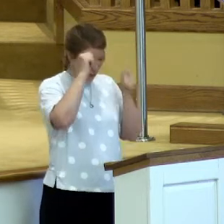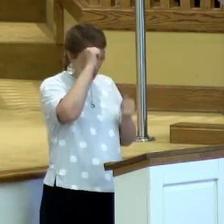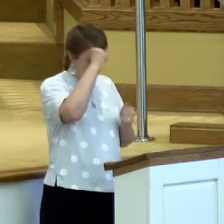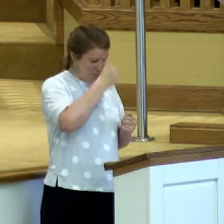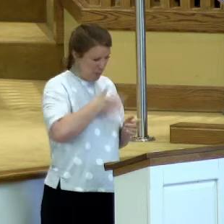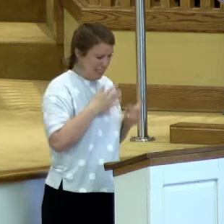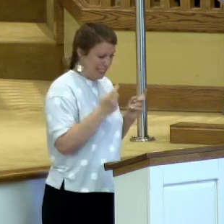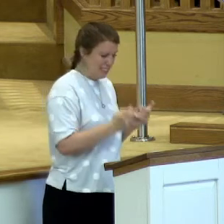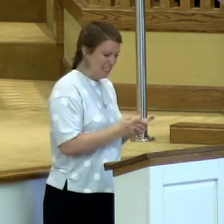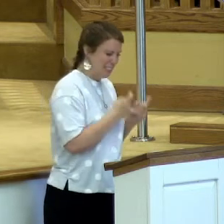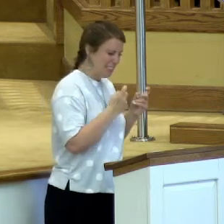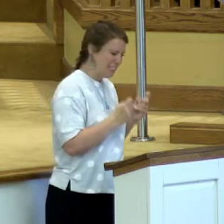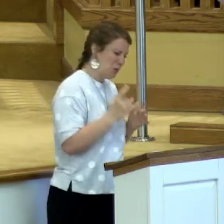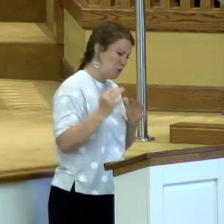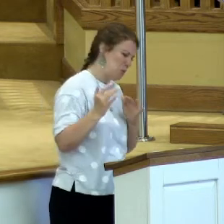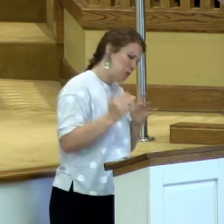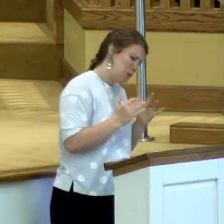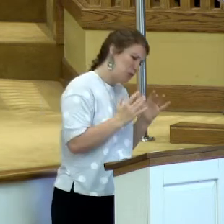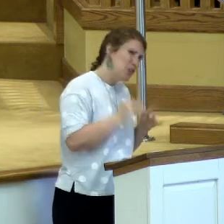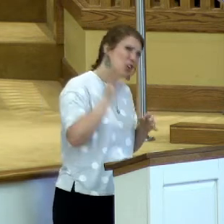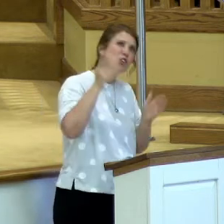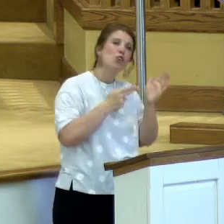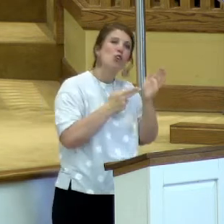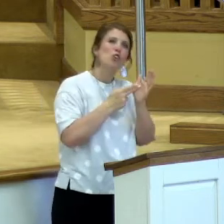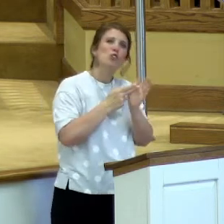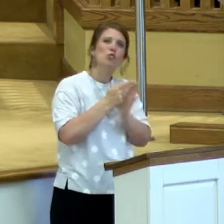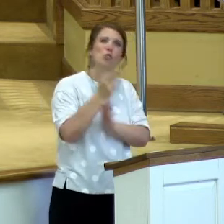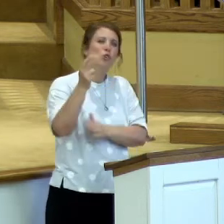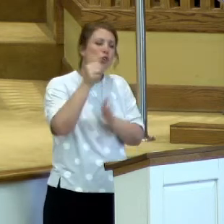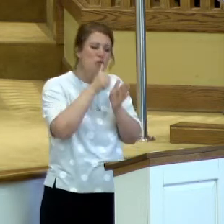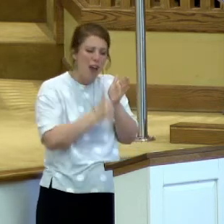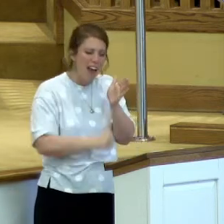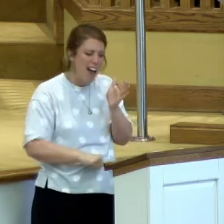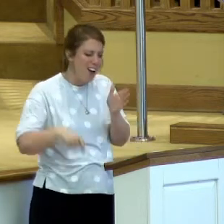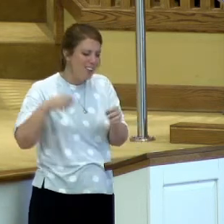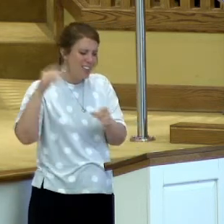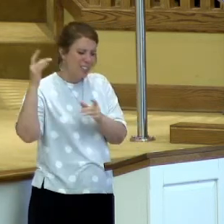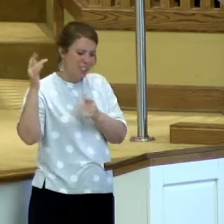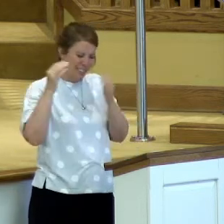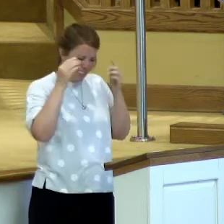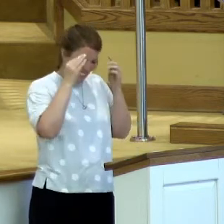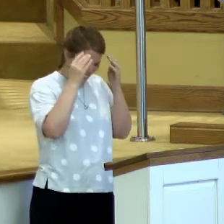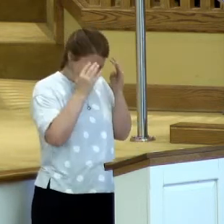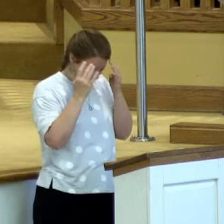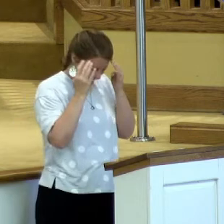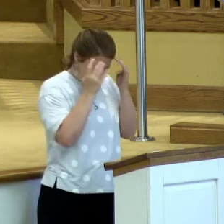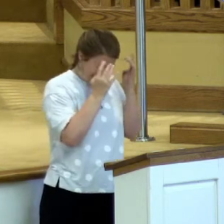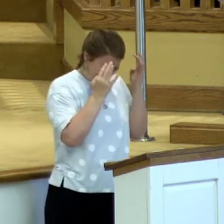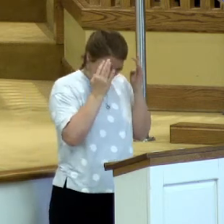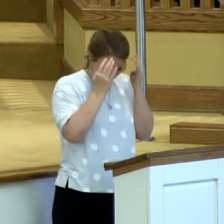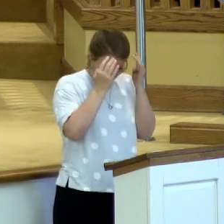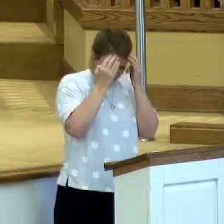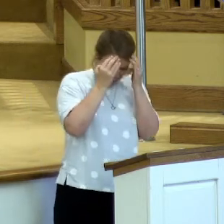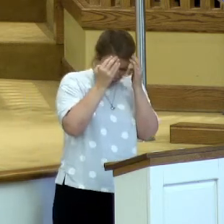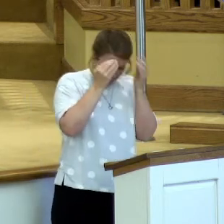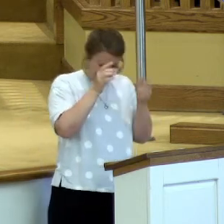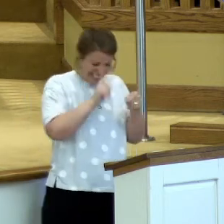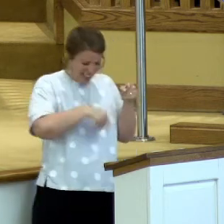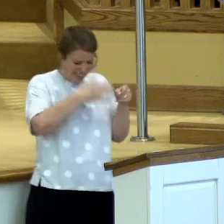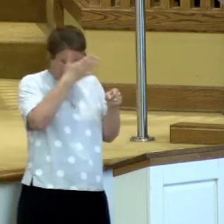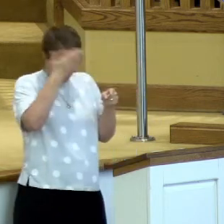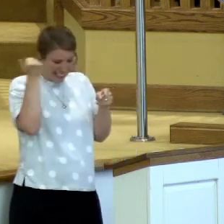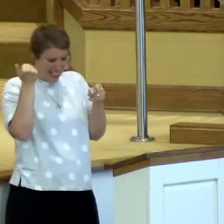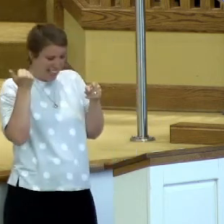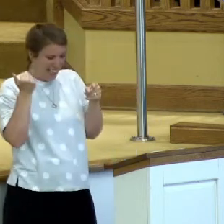time again, your truth is drowned out by the storm I'm in. Today I feel like I'm